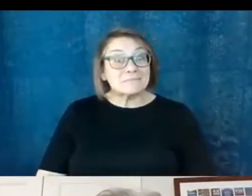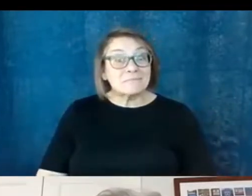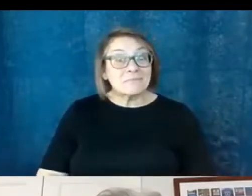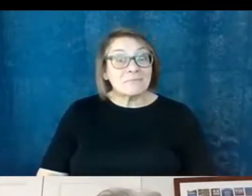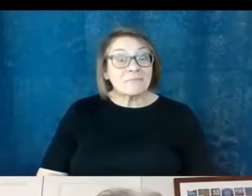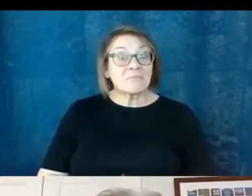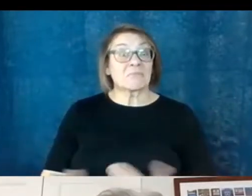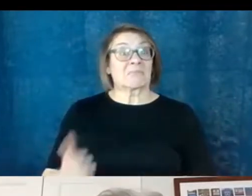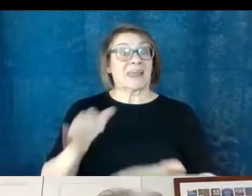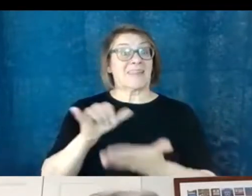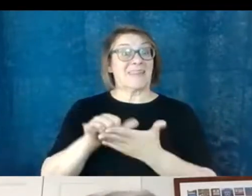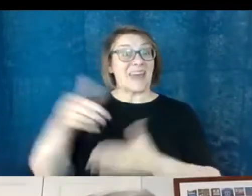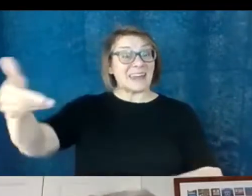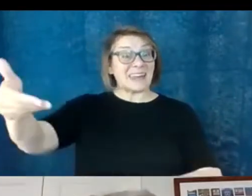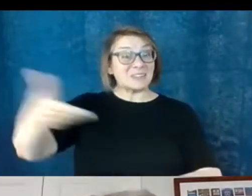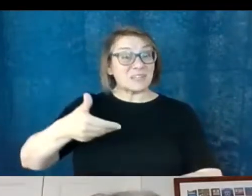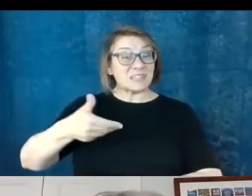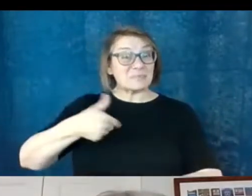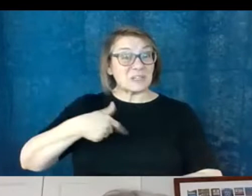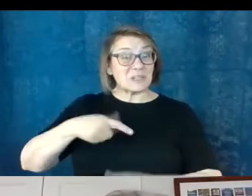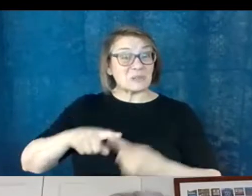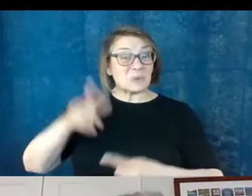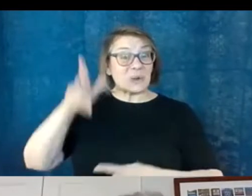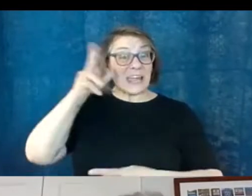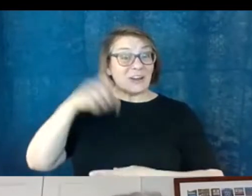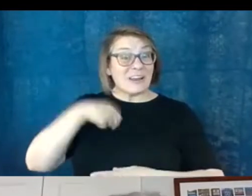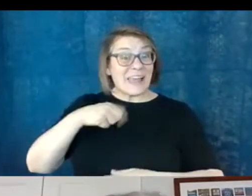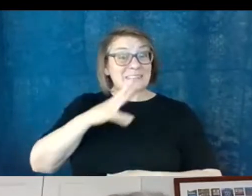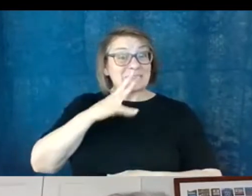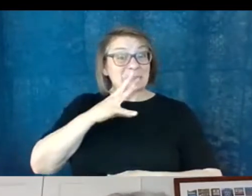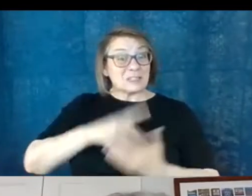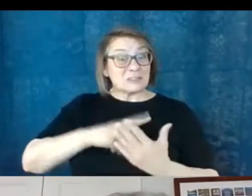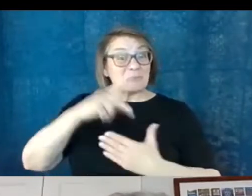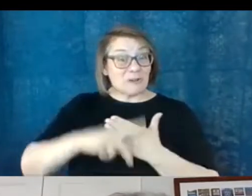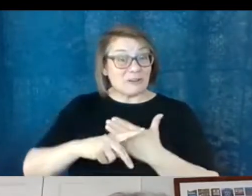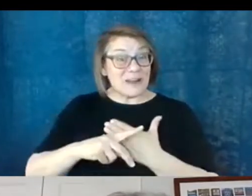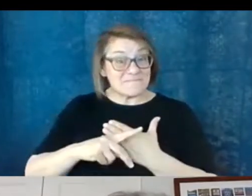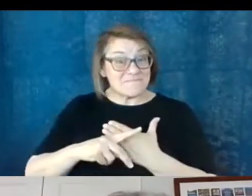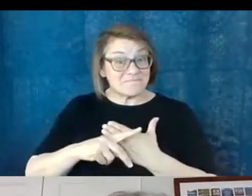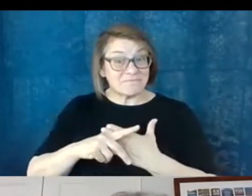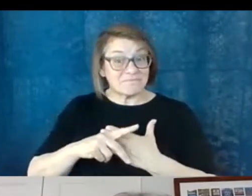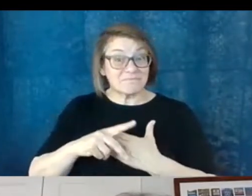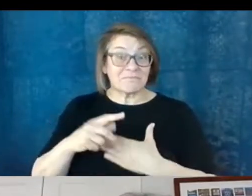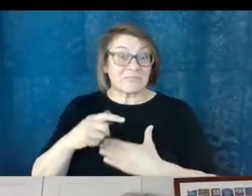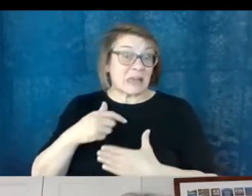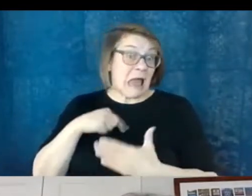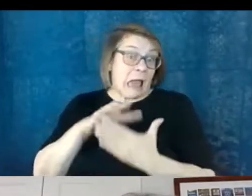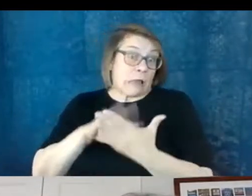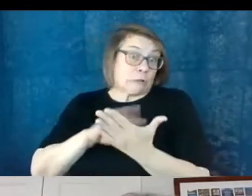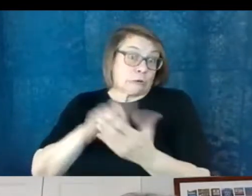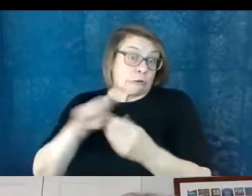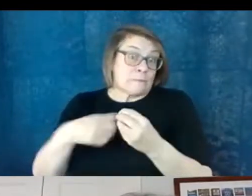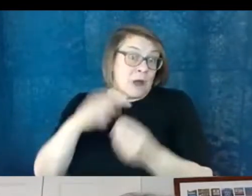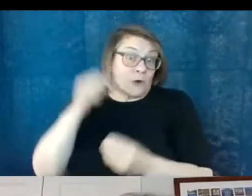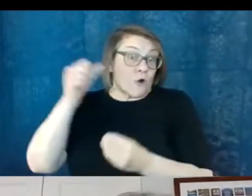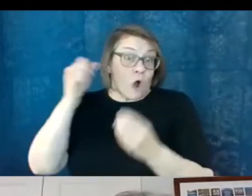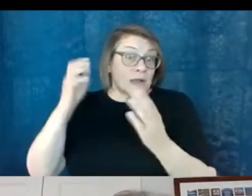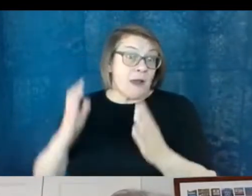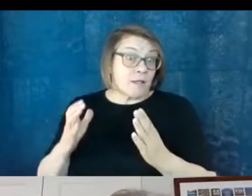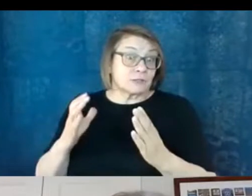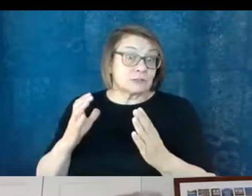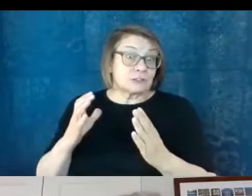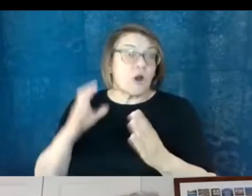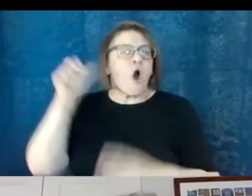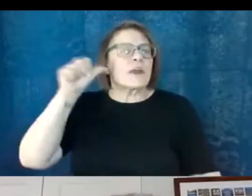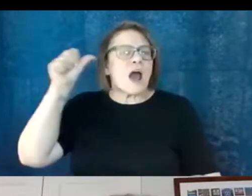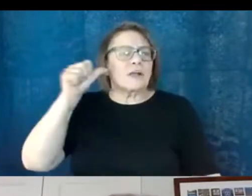ironically, that introduced me into the speech and hearing science building. And I learned about audiology and fell in